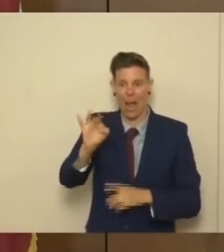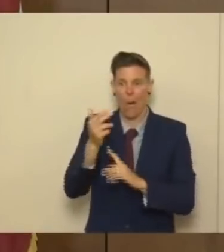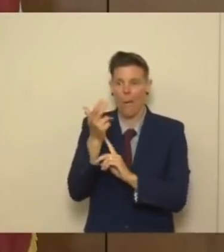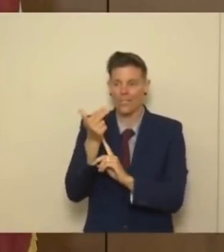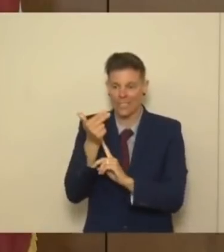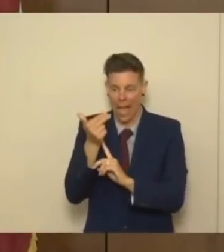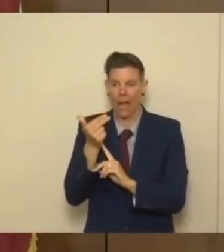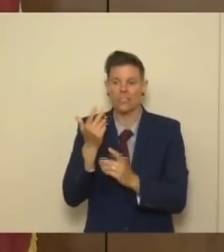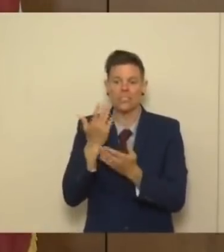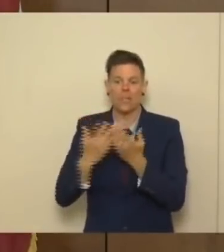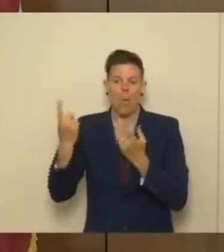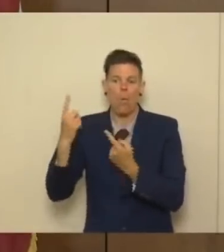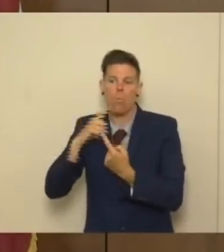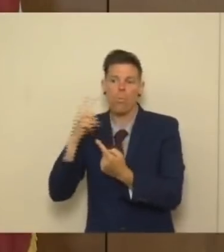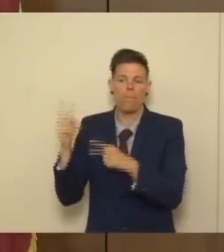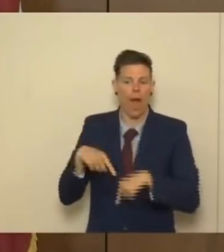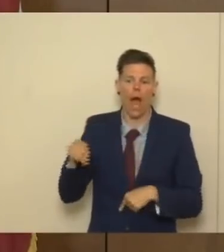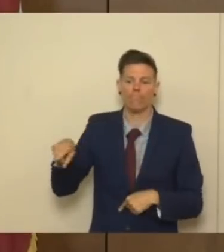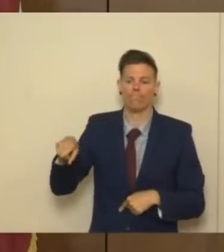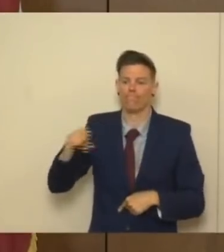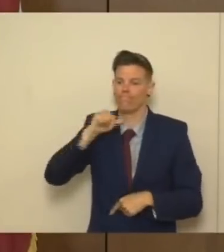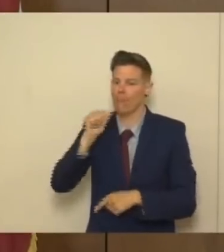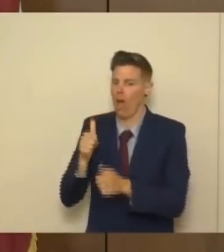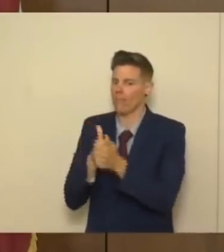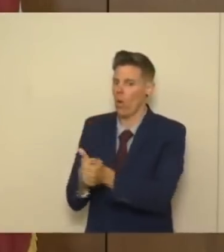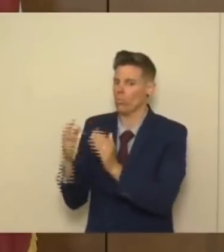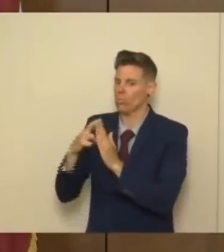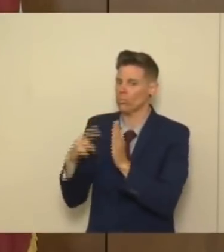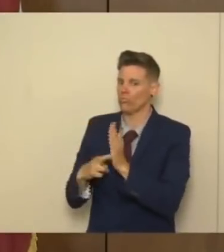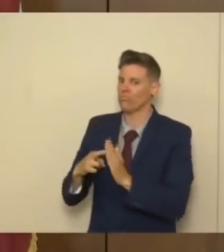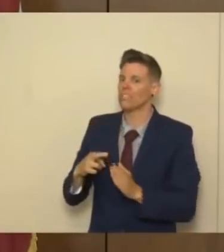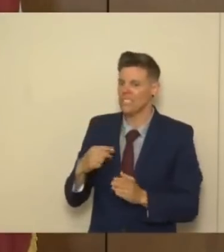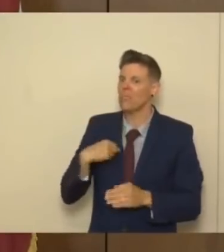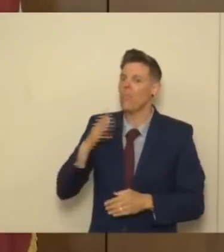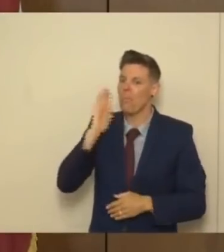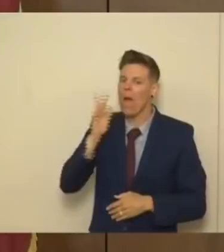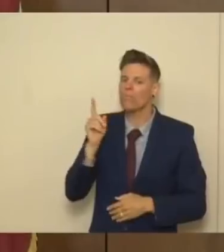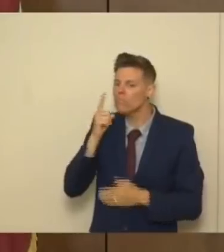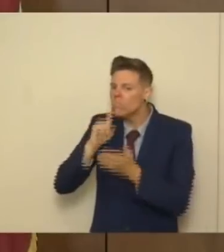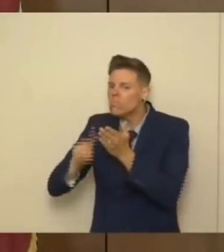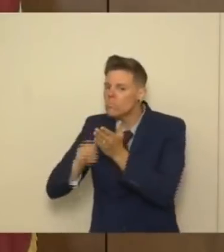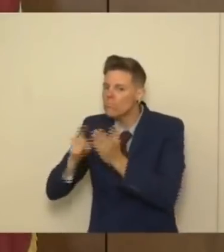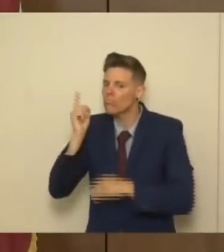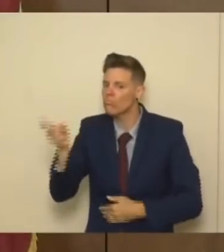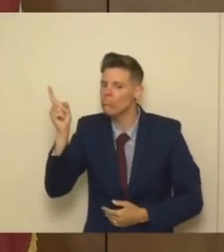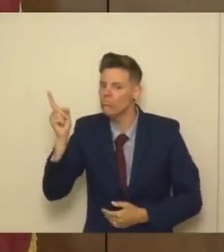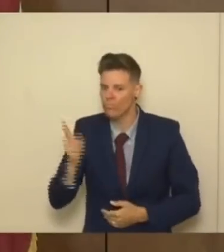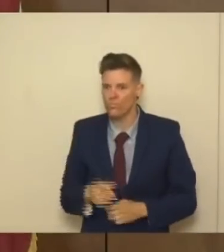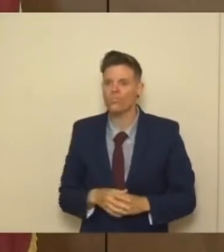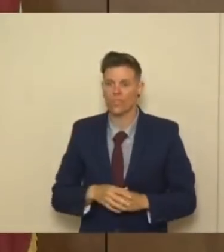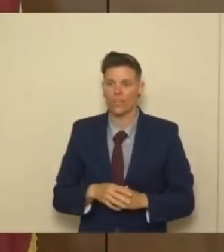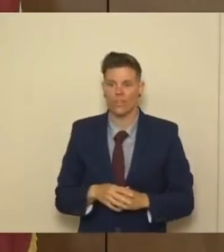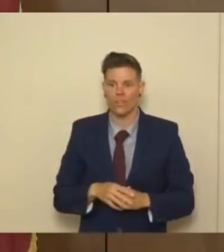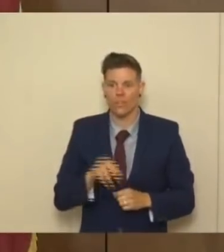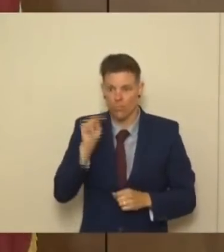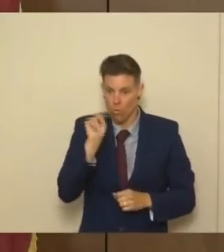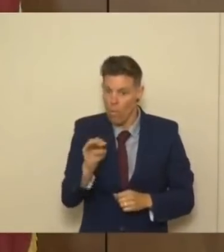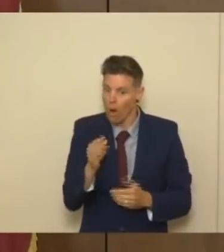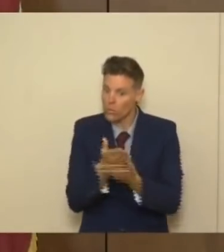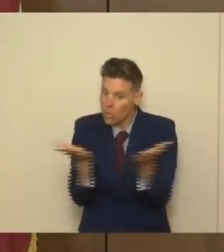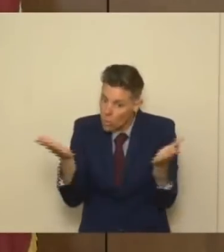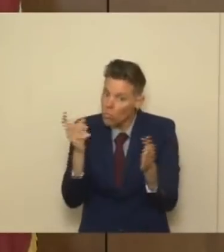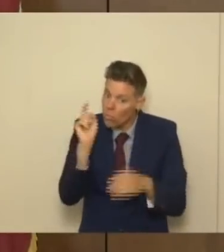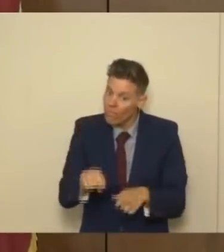their part. You have to follow the rules. New Mexicans have to follow the rules. Now, I'm not going to predict for you.